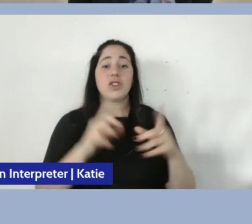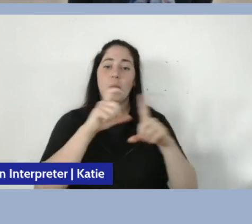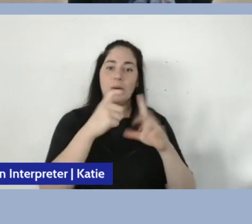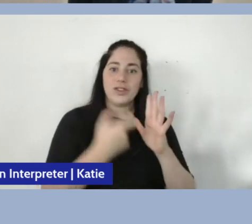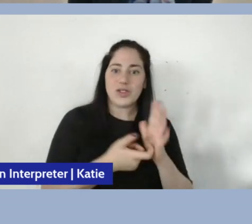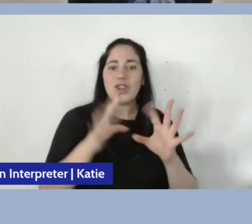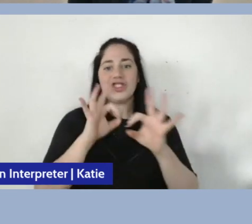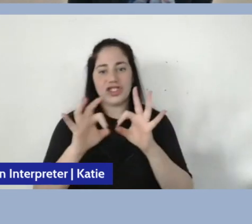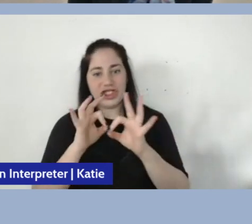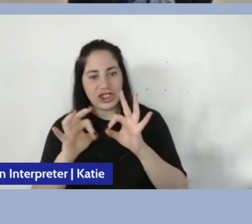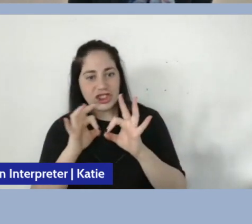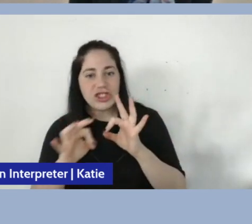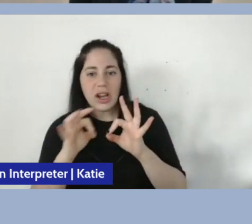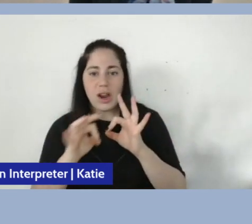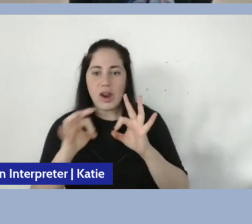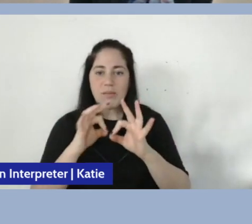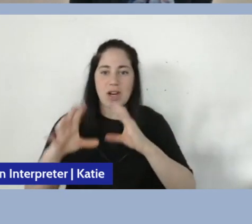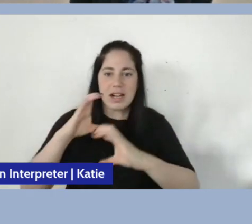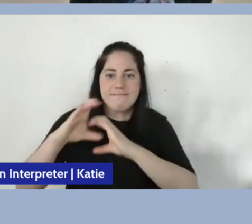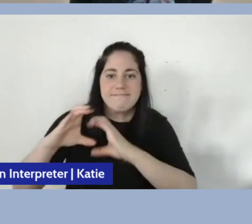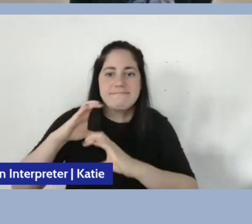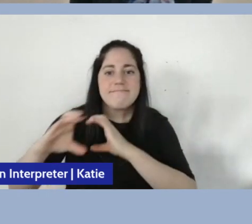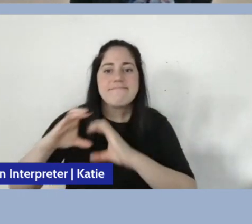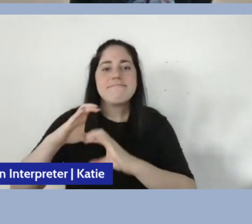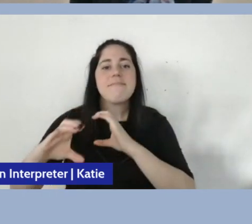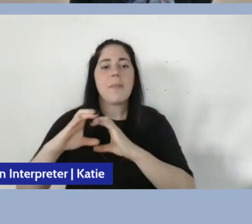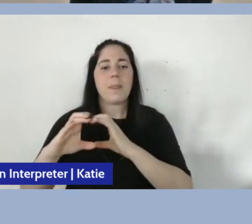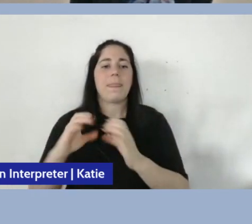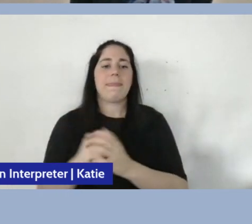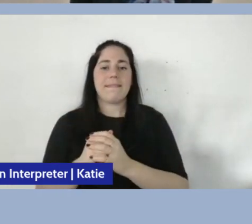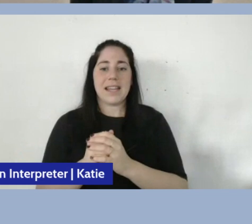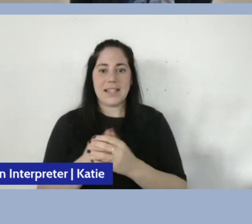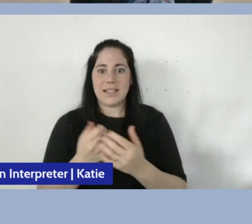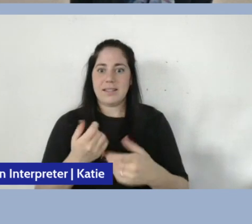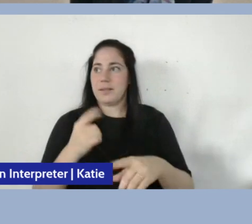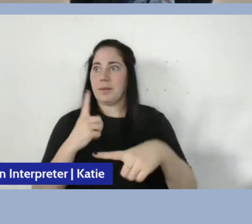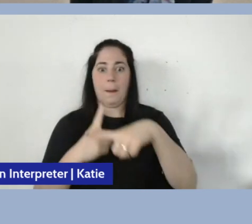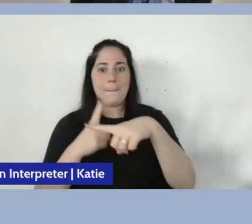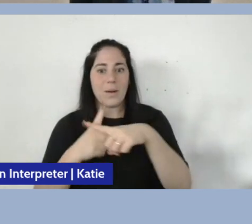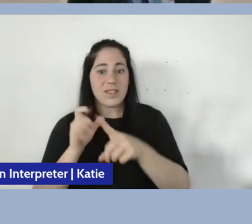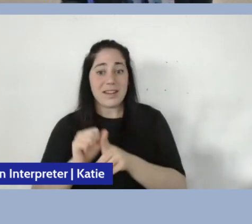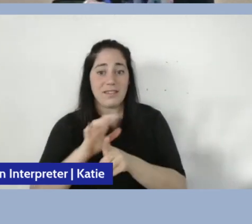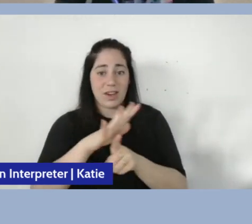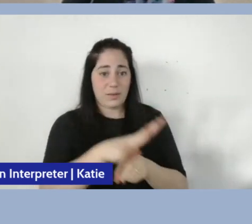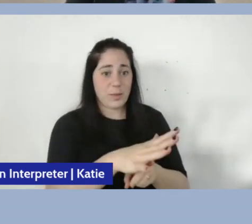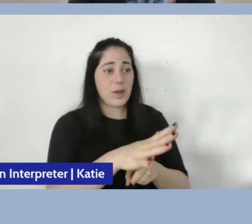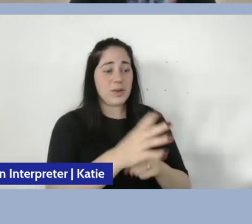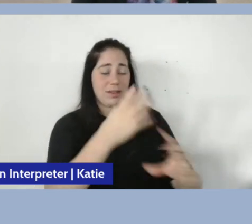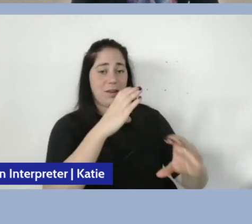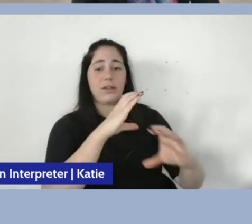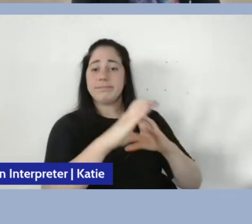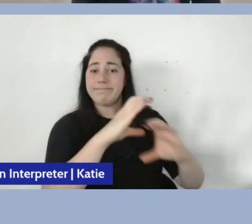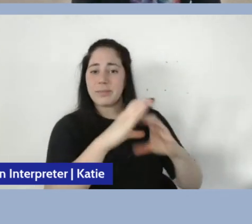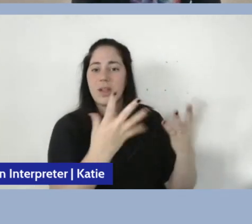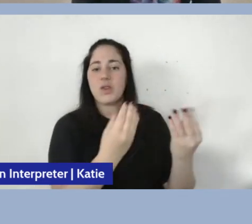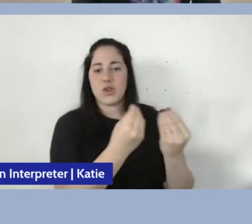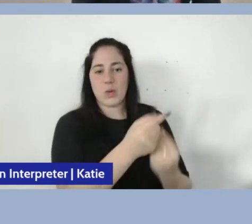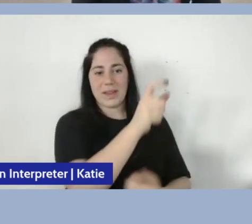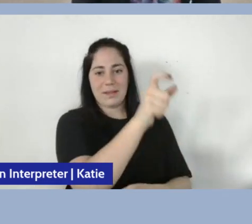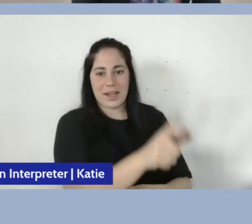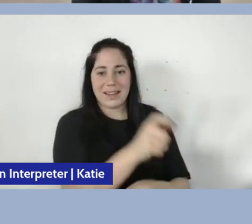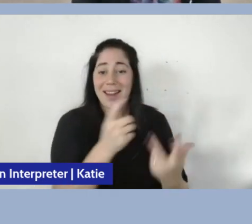influences the patient-doctor interaction and impacts greatly on patient and family's comfort and satisfaction